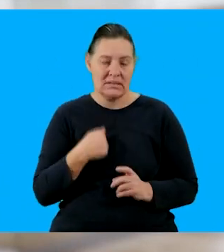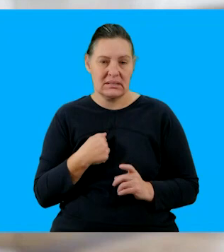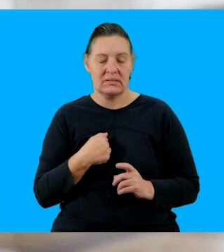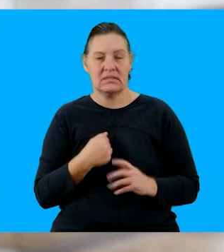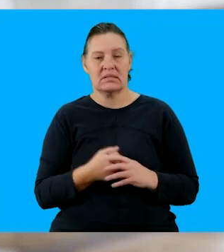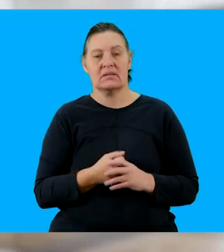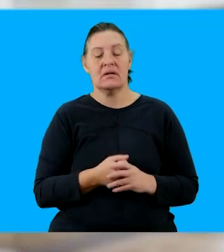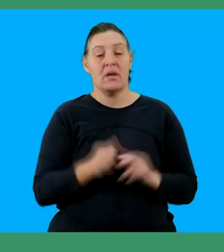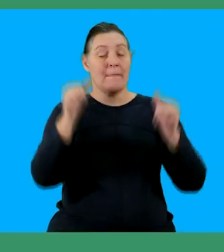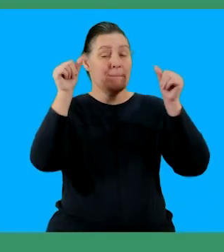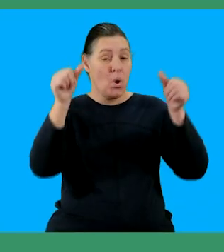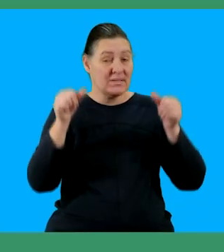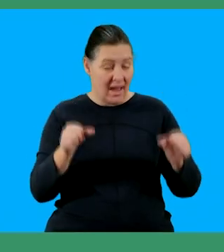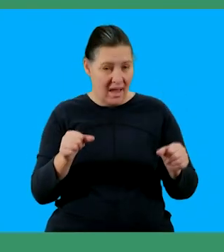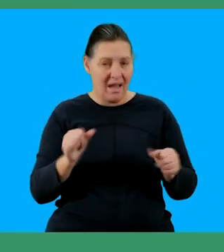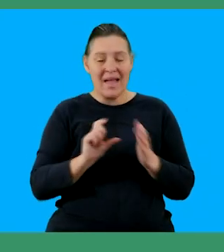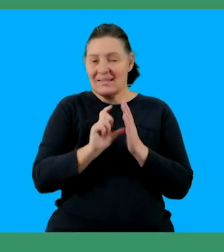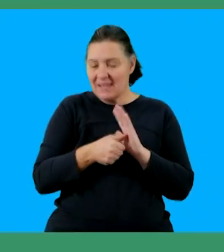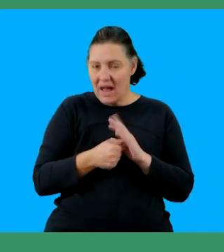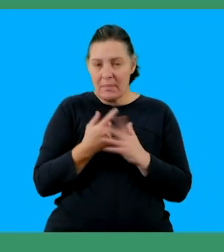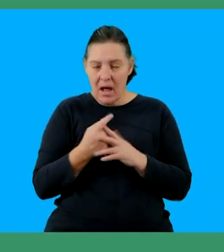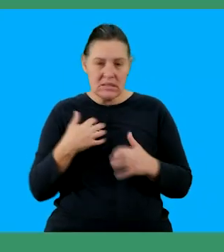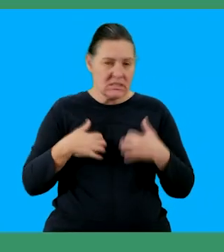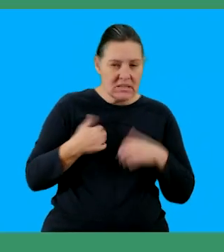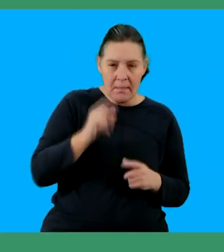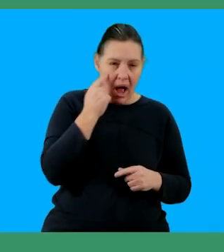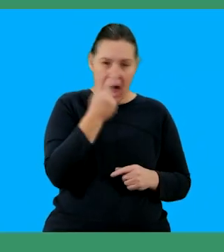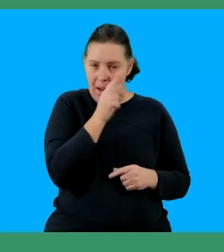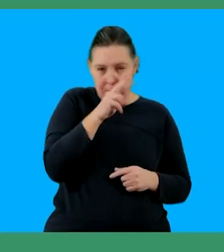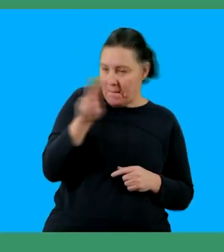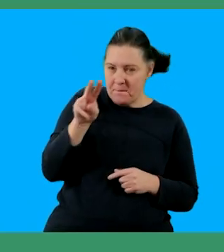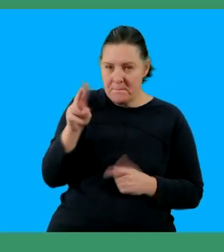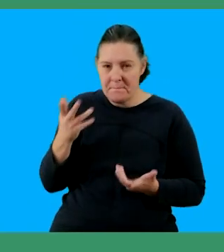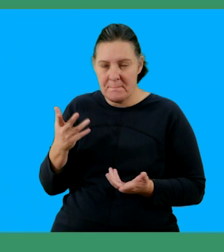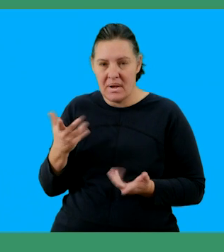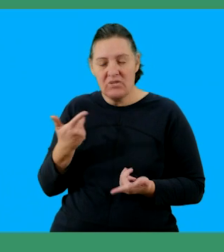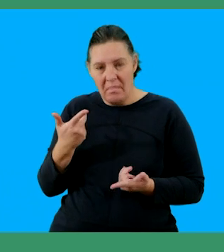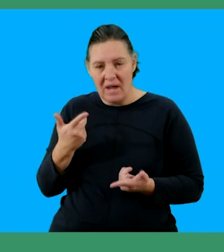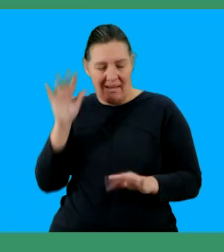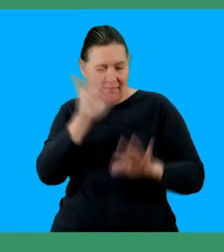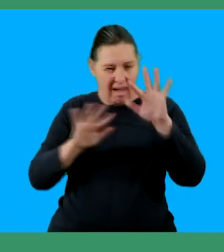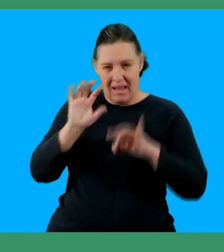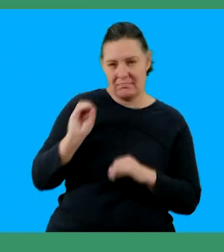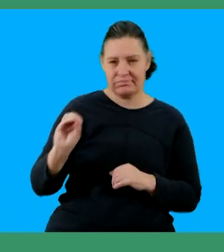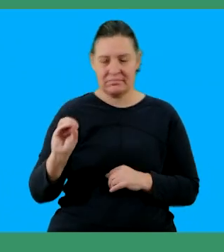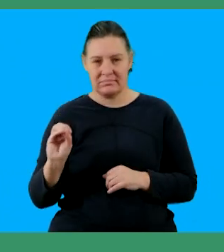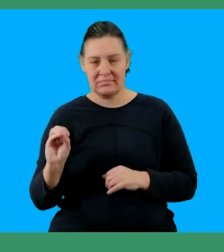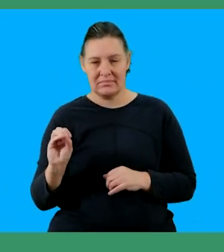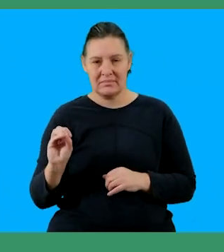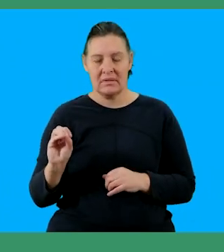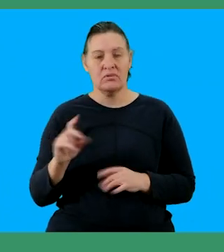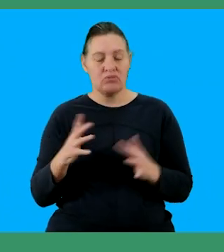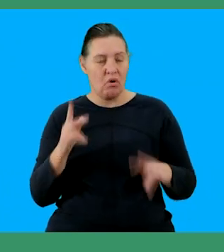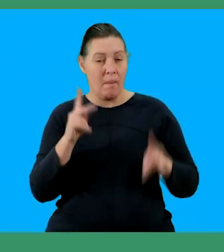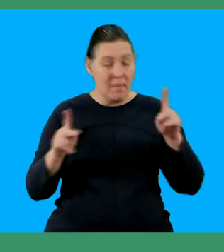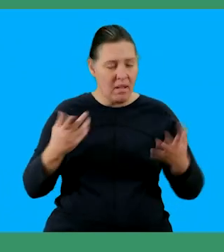reader. The poster must be designed to be attractive and eye-catching. So the poster must be colorful. It must be eye-catching